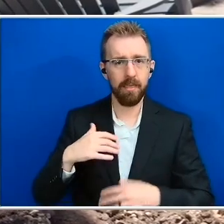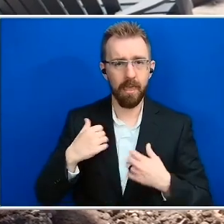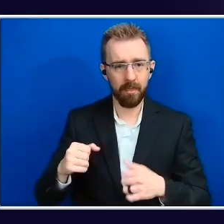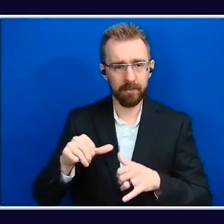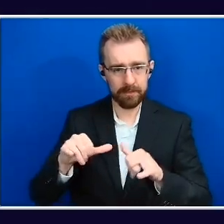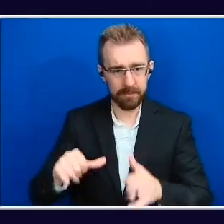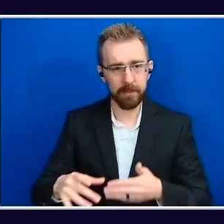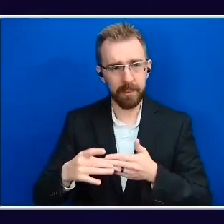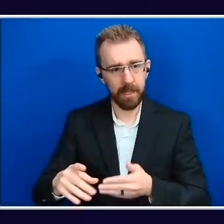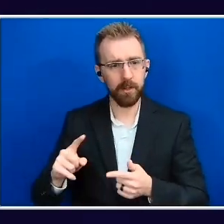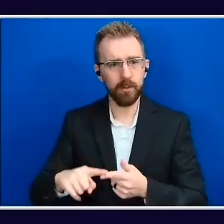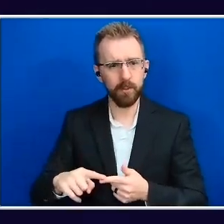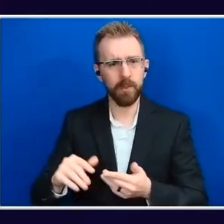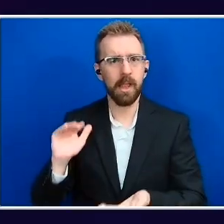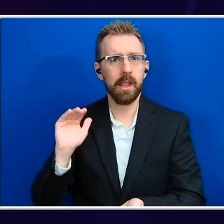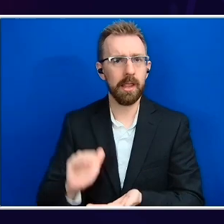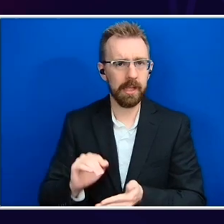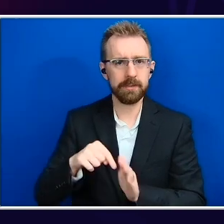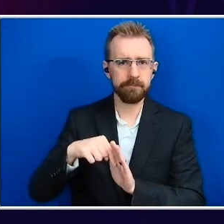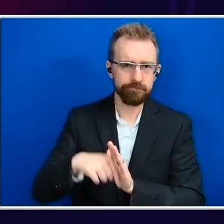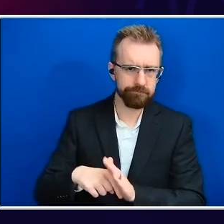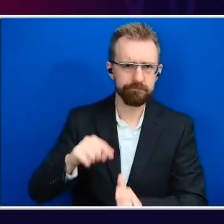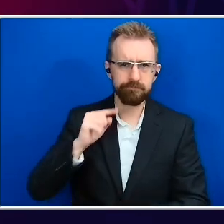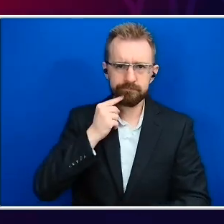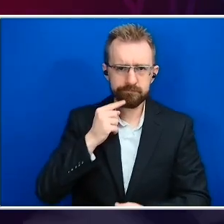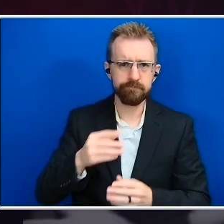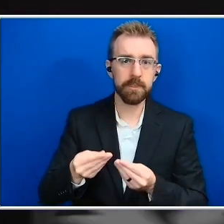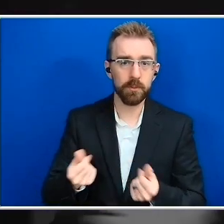less invasive solution.